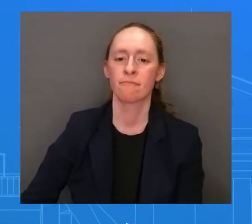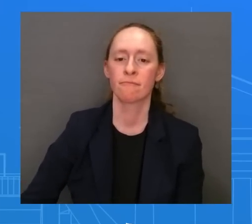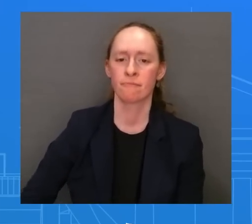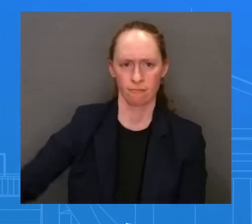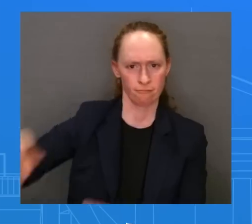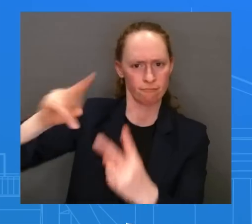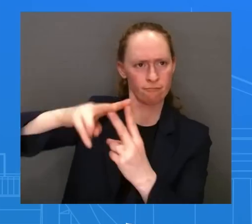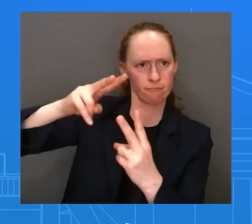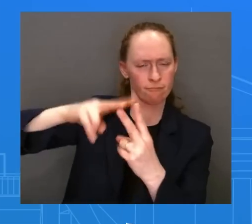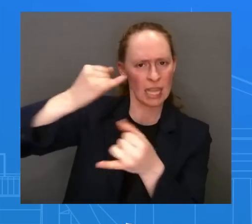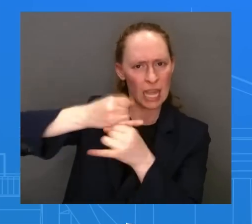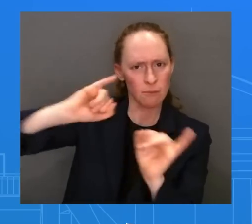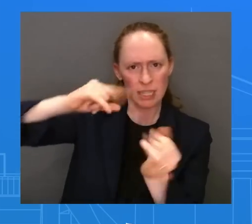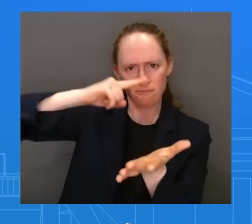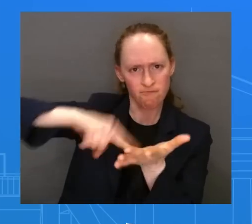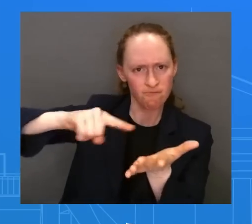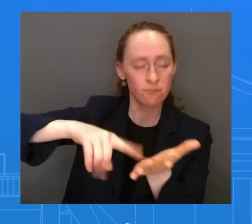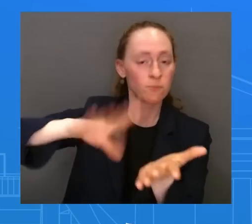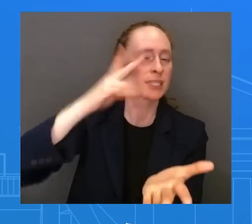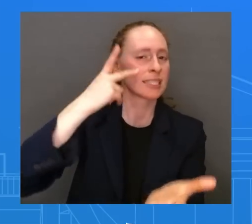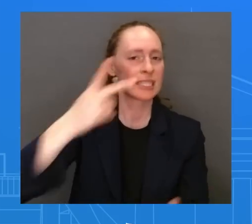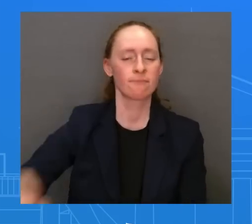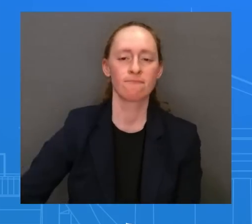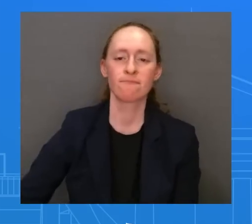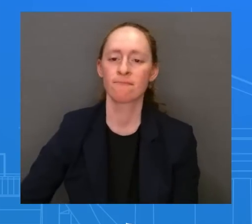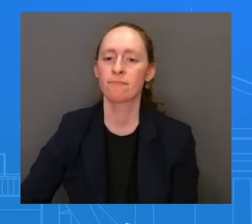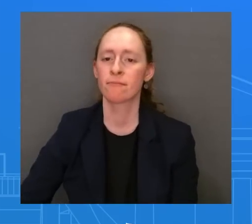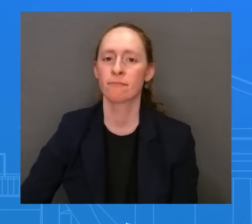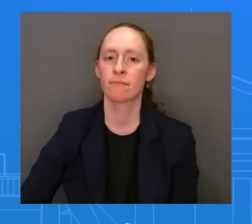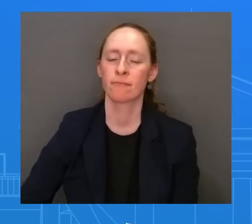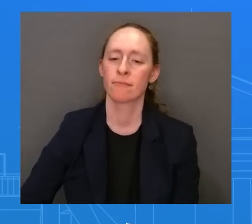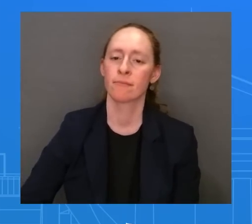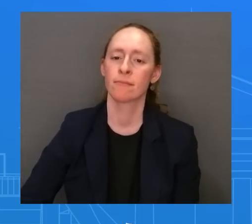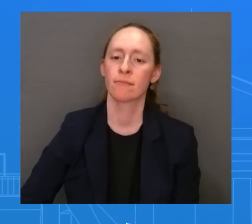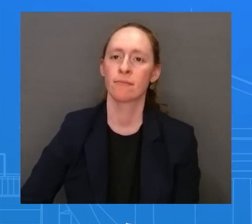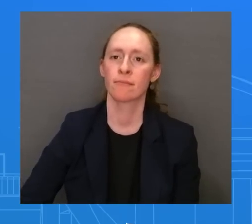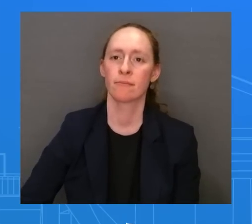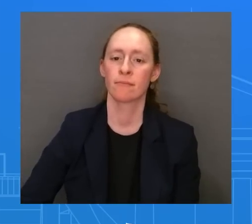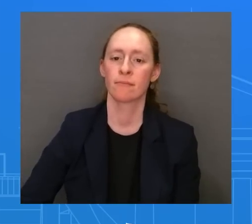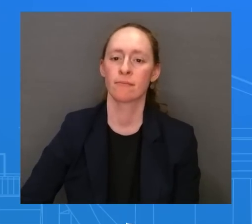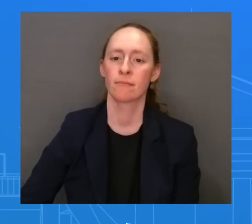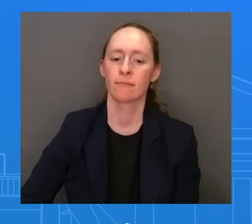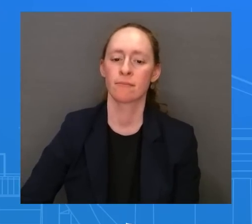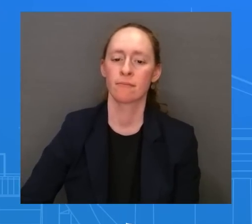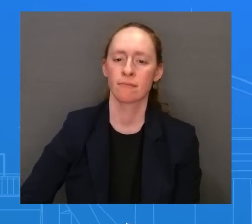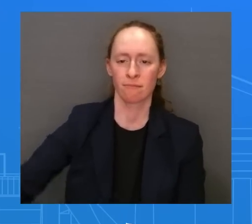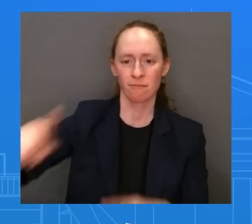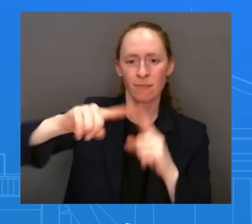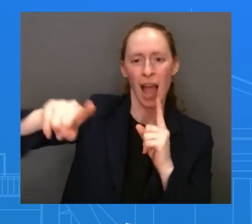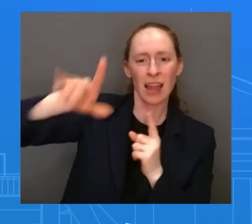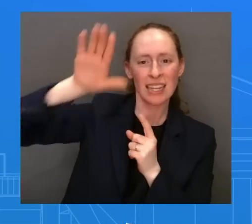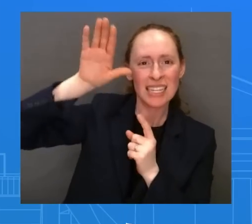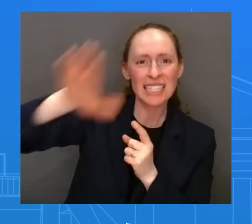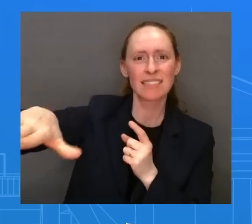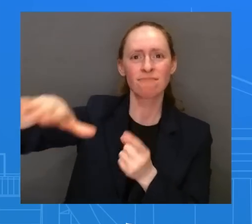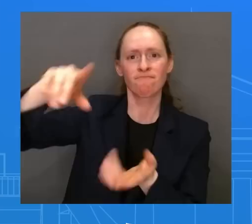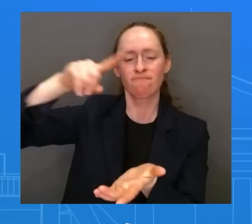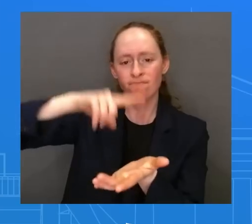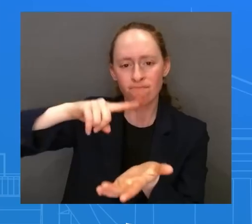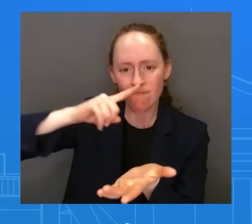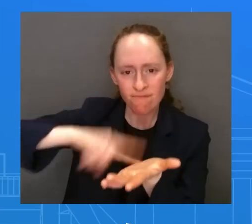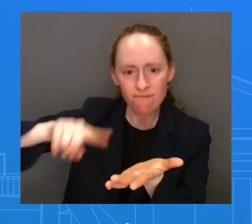see that well they're still fundamentally his cabinet agencies his cabinet leaders conducting the agency or conducting the reviews